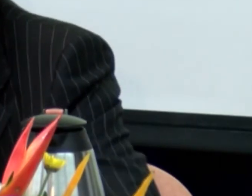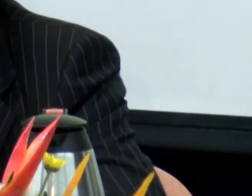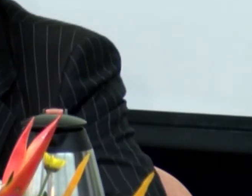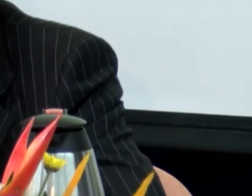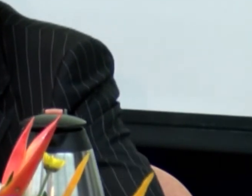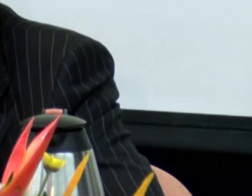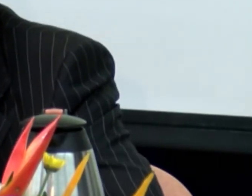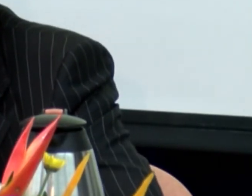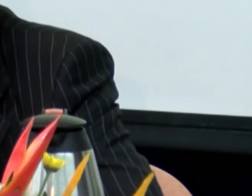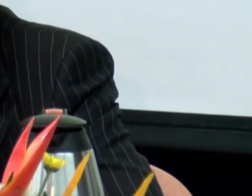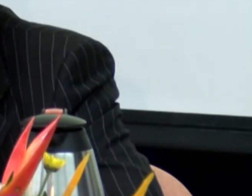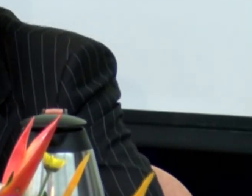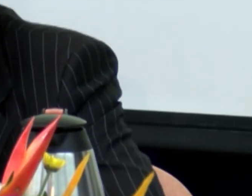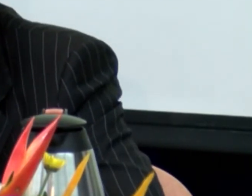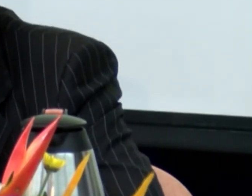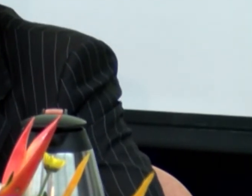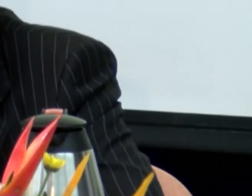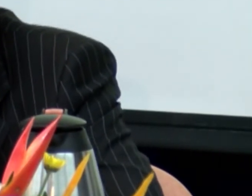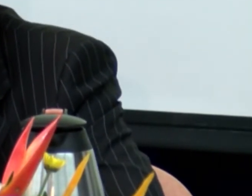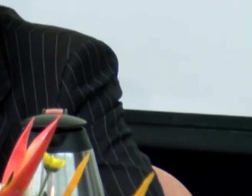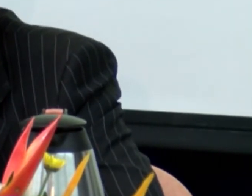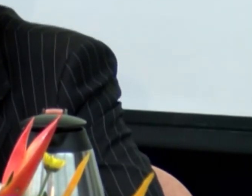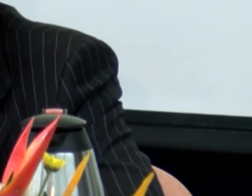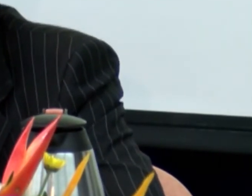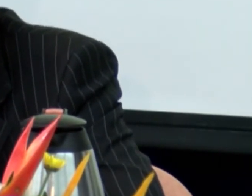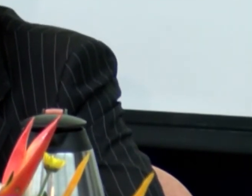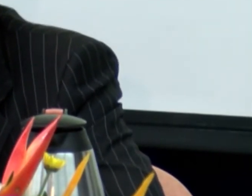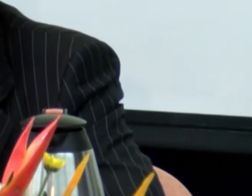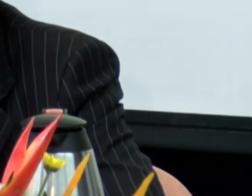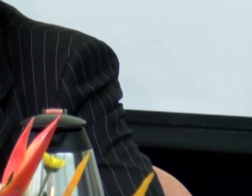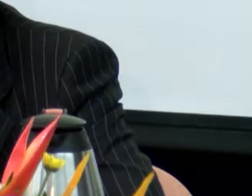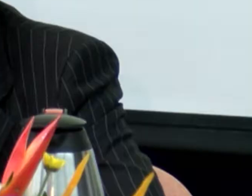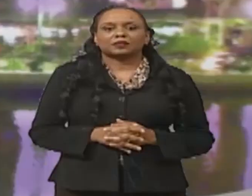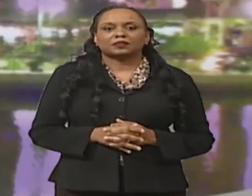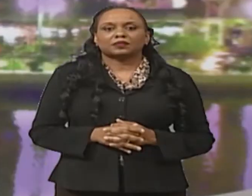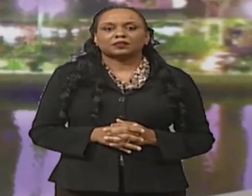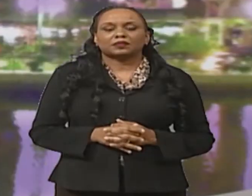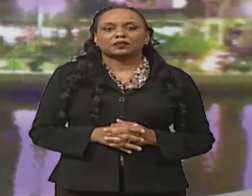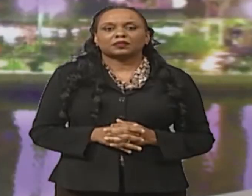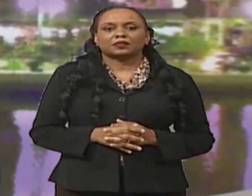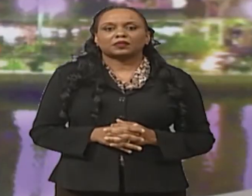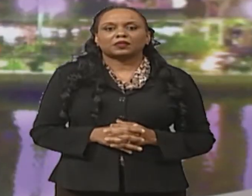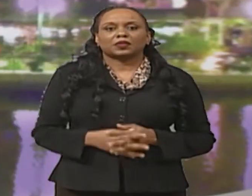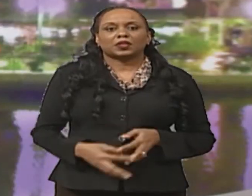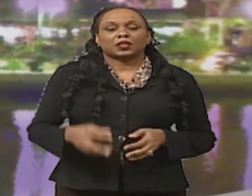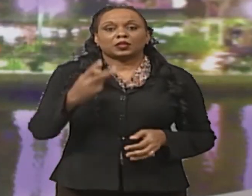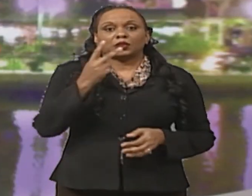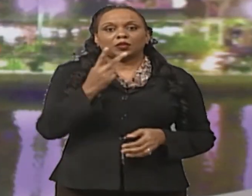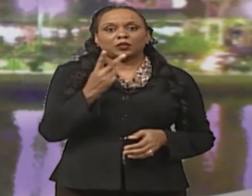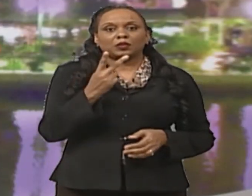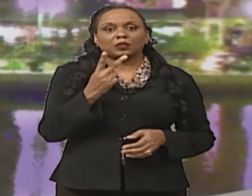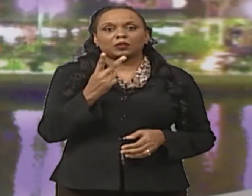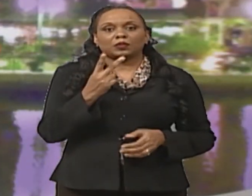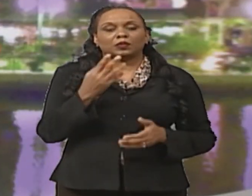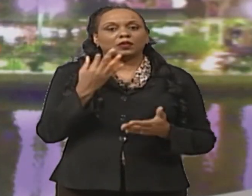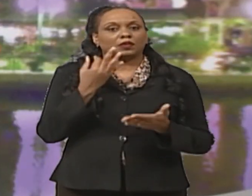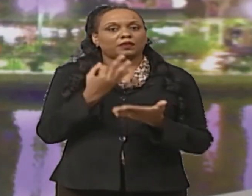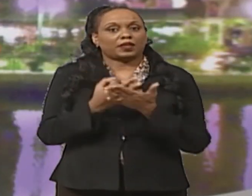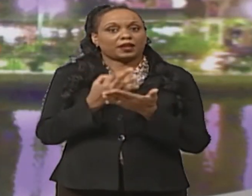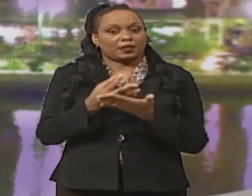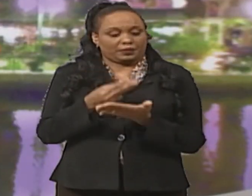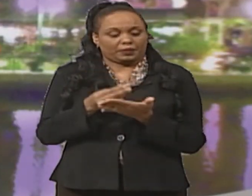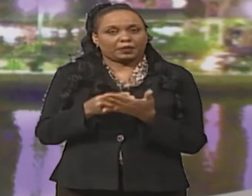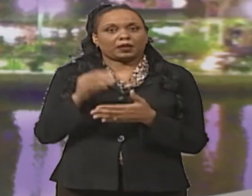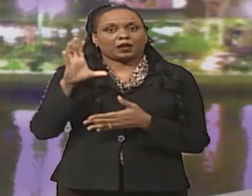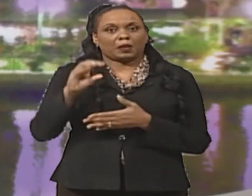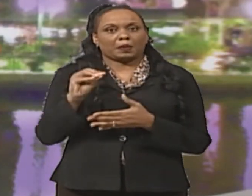sector in Barbados will not get back jobs again. Two well-known financial companies have